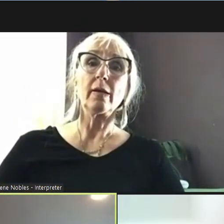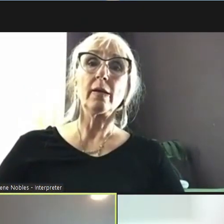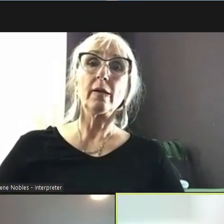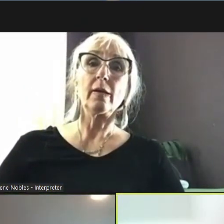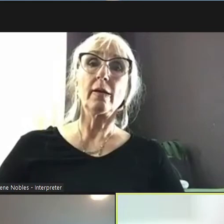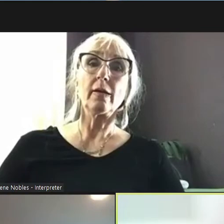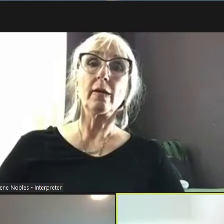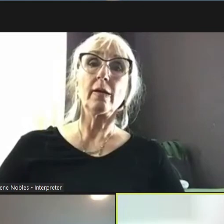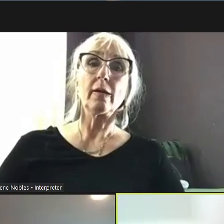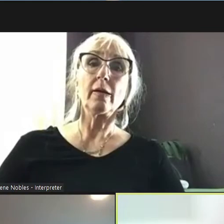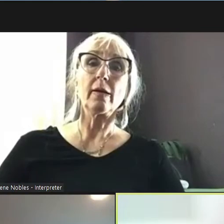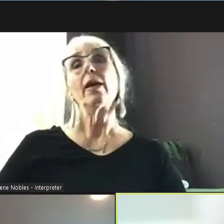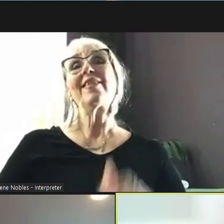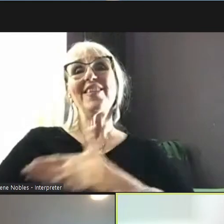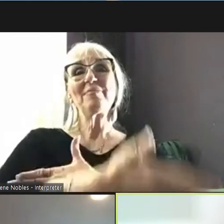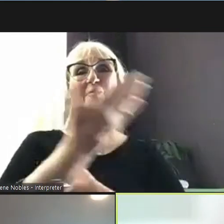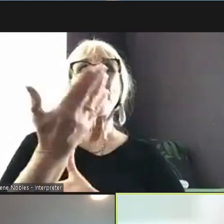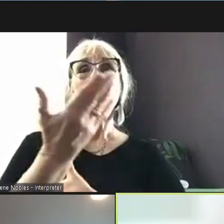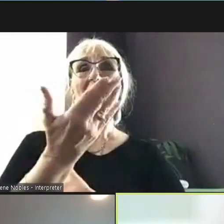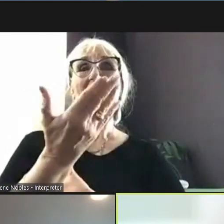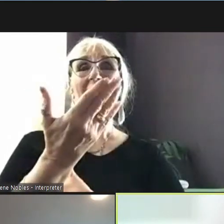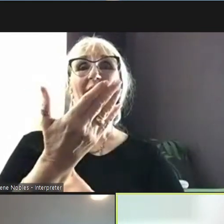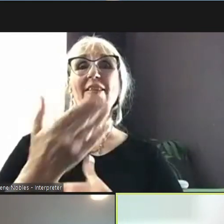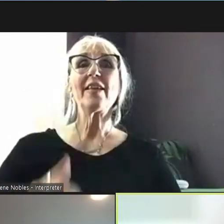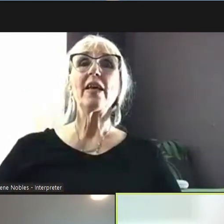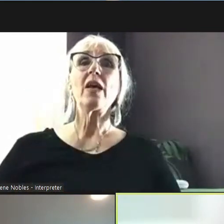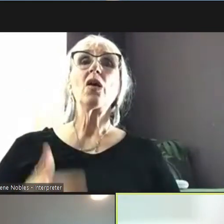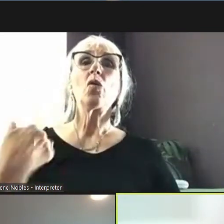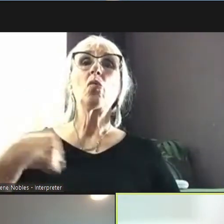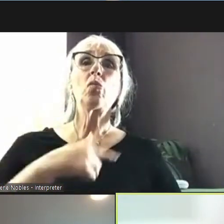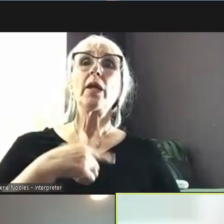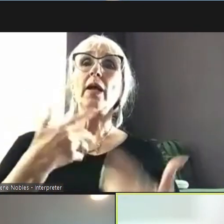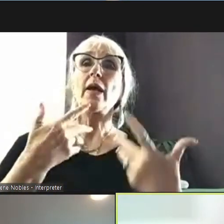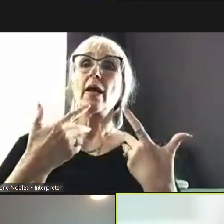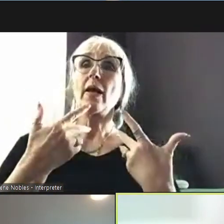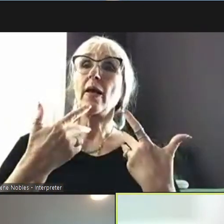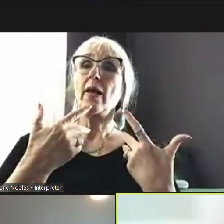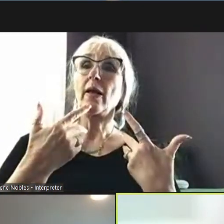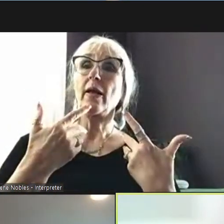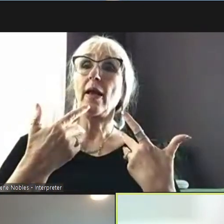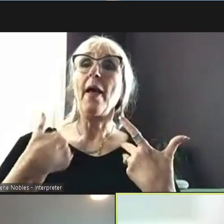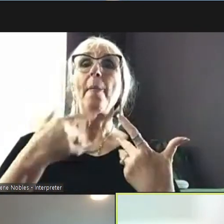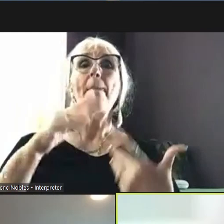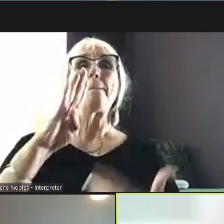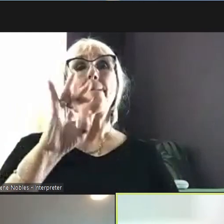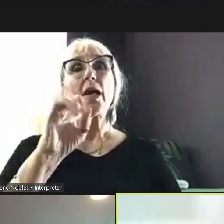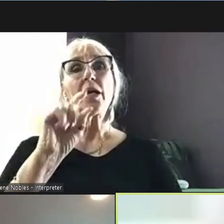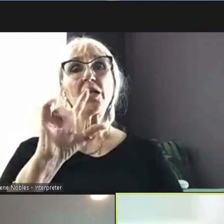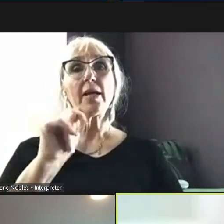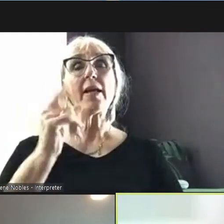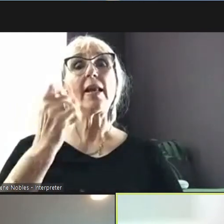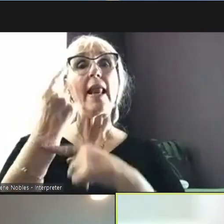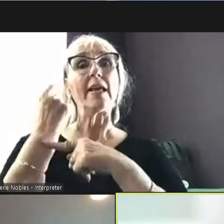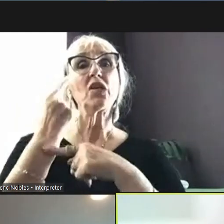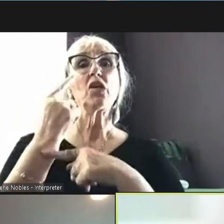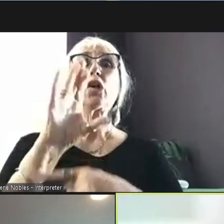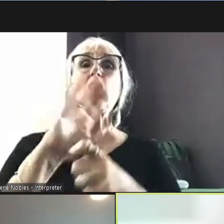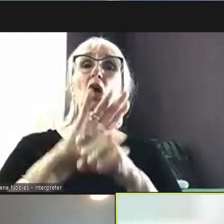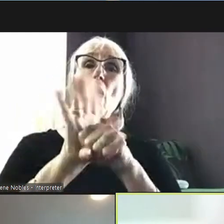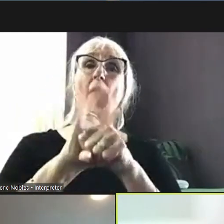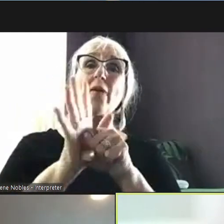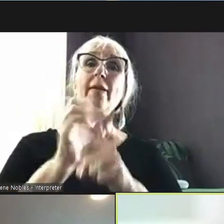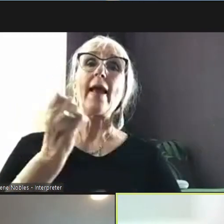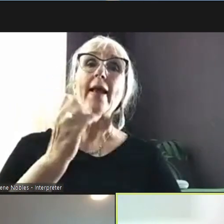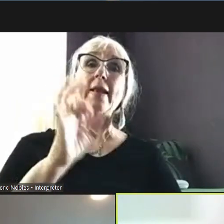Good morning. So I want to talk about, so for our emergency management budget last year, with COVID-19, we